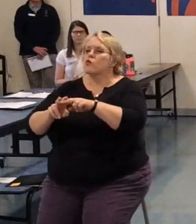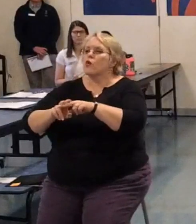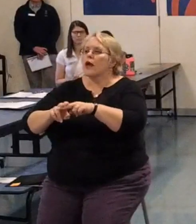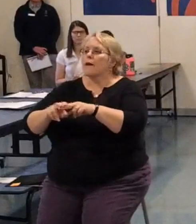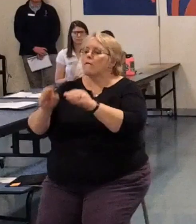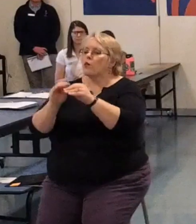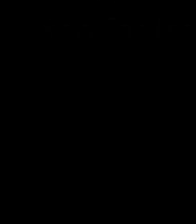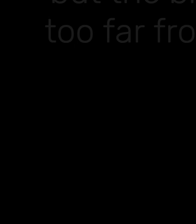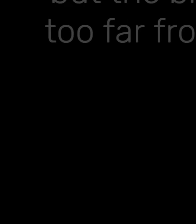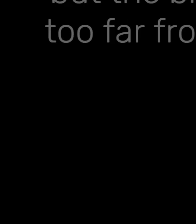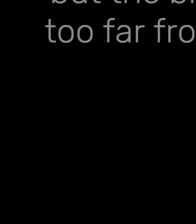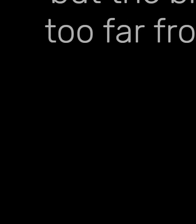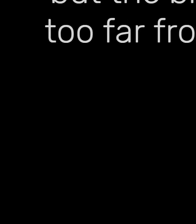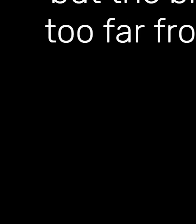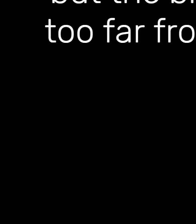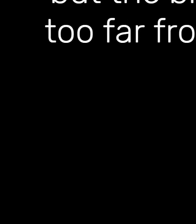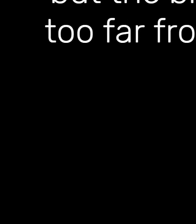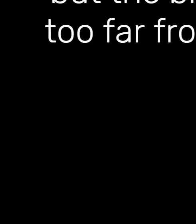safer.